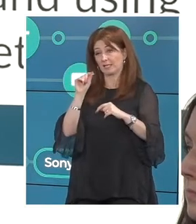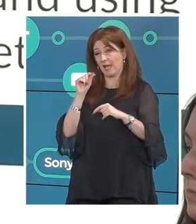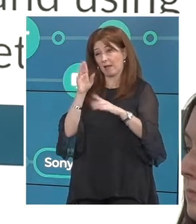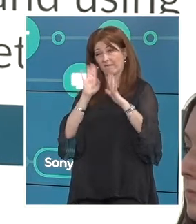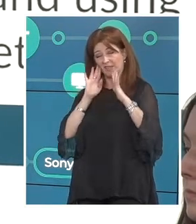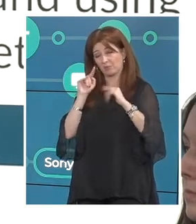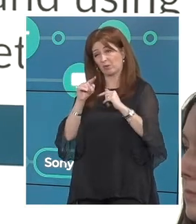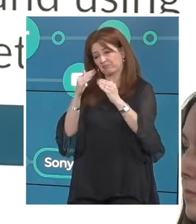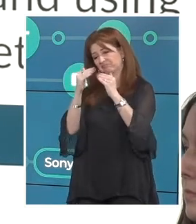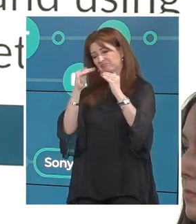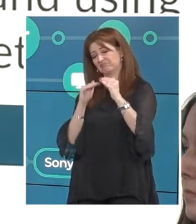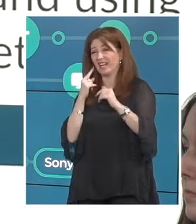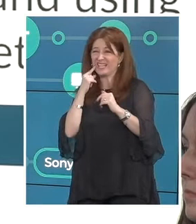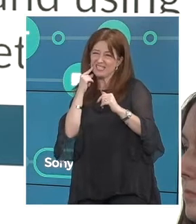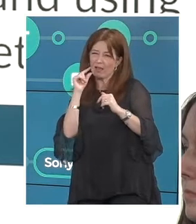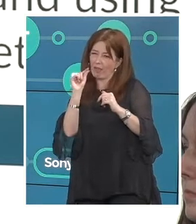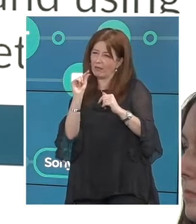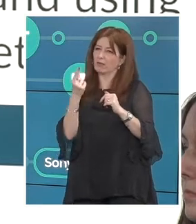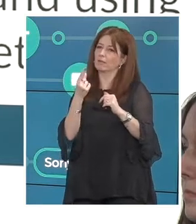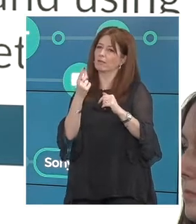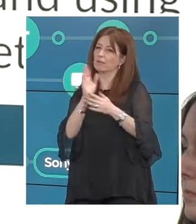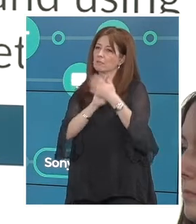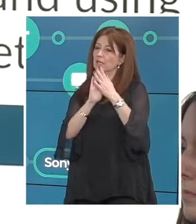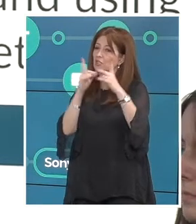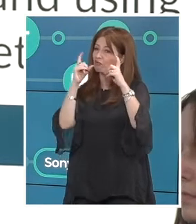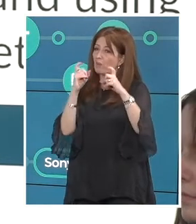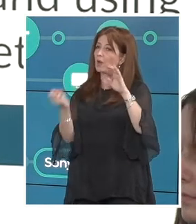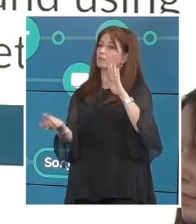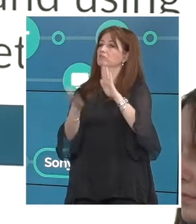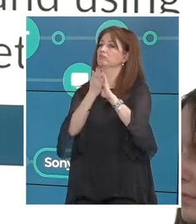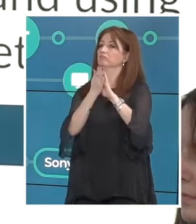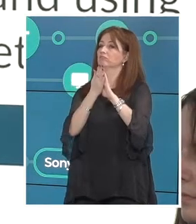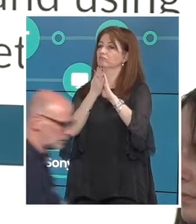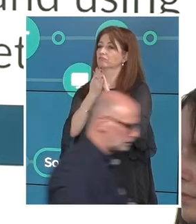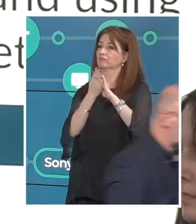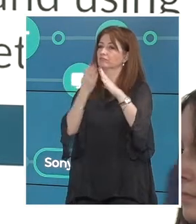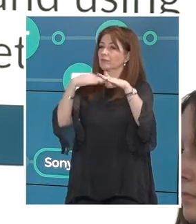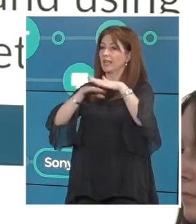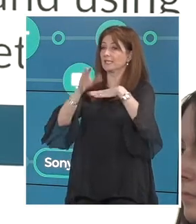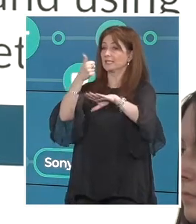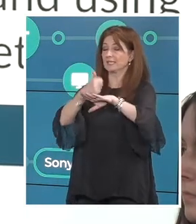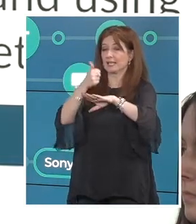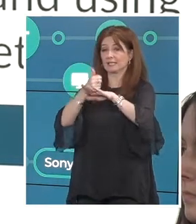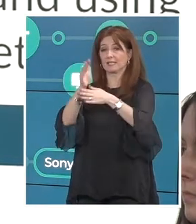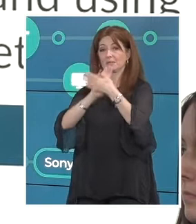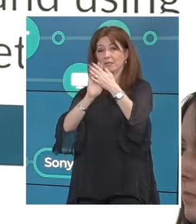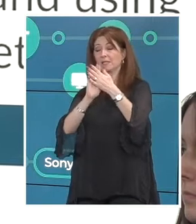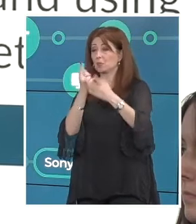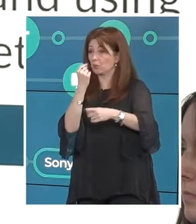bit easier, so when you've uploaded your photo, you can go into advanced settings and that will allow you to import alt